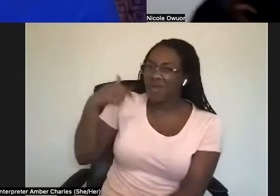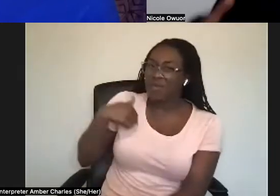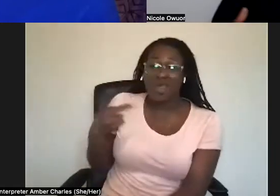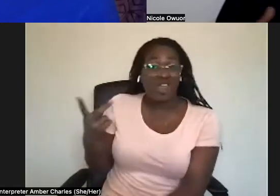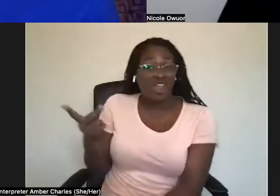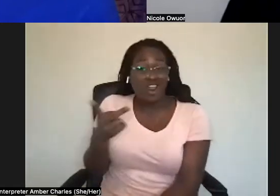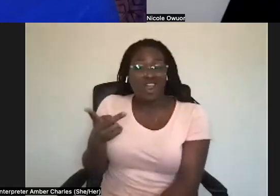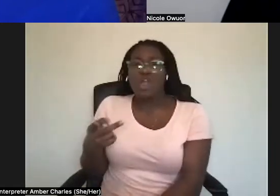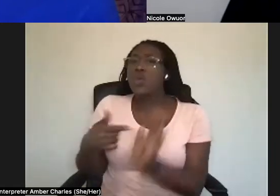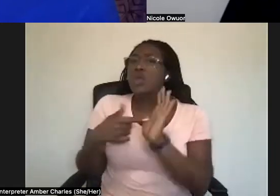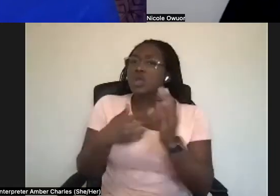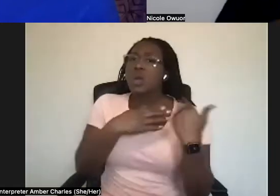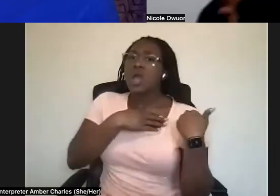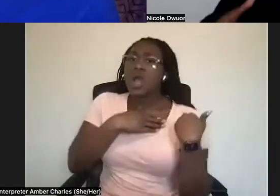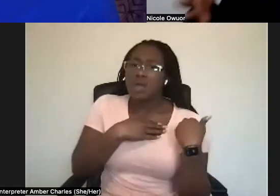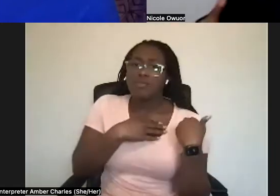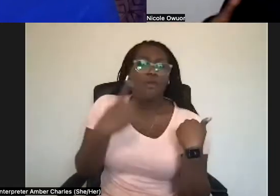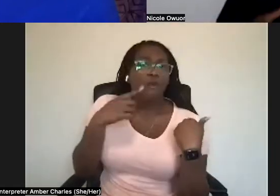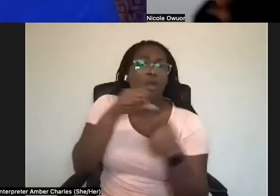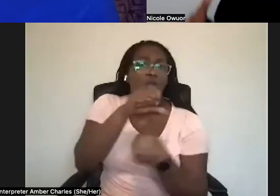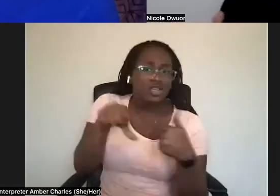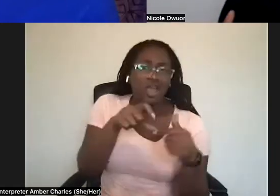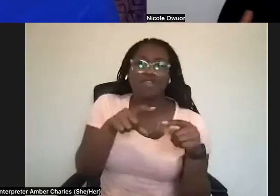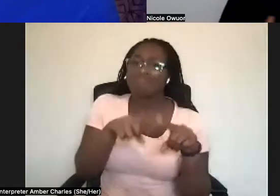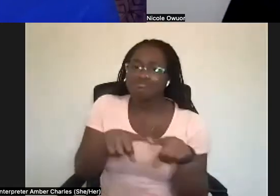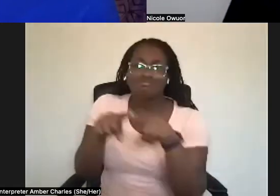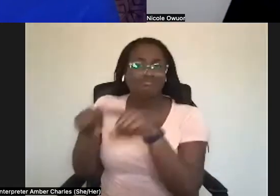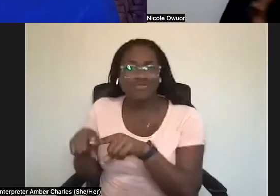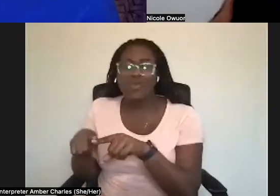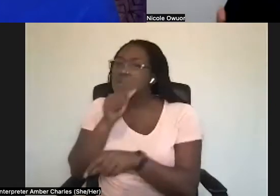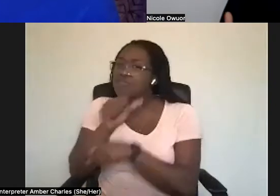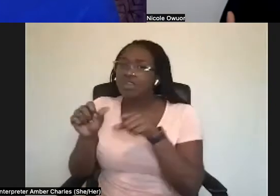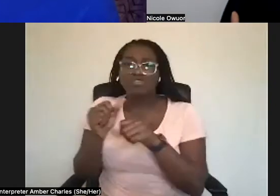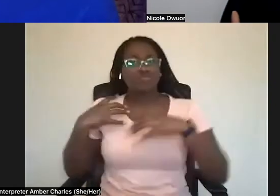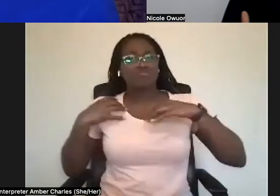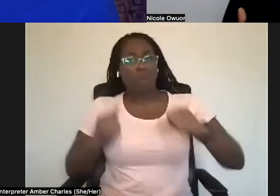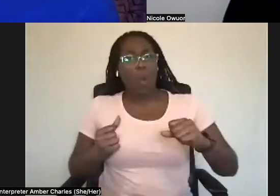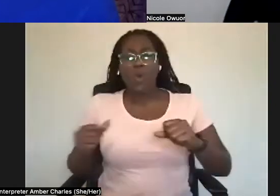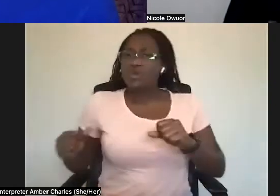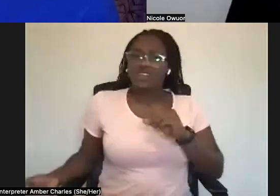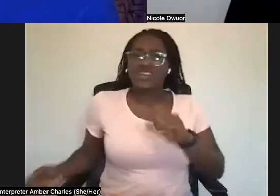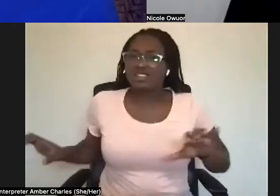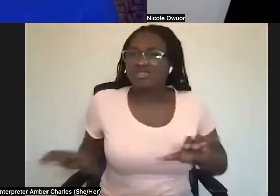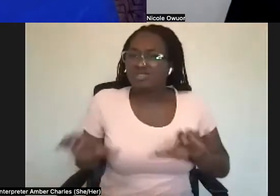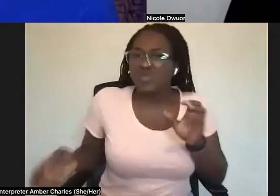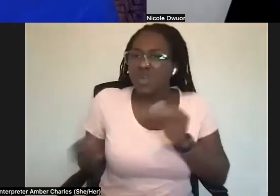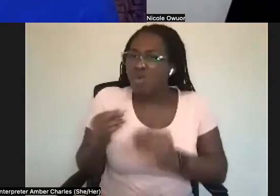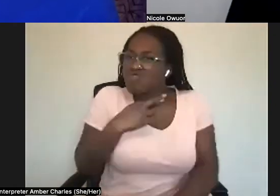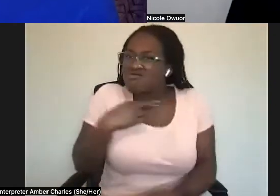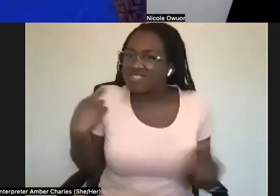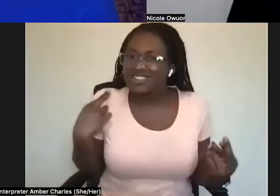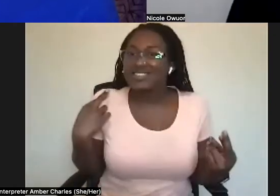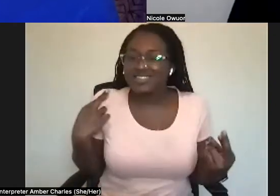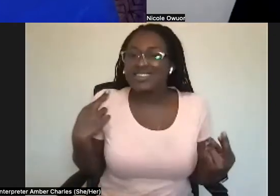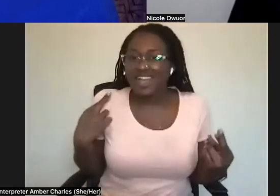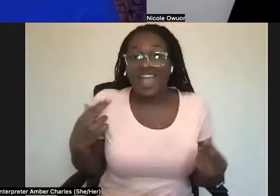we show up and empower ourselves to be bold and to take some more of those risks, I've been looking